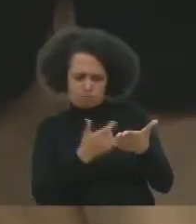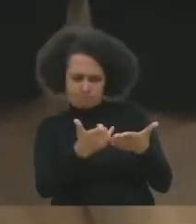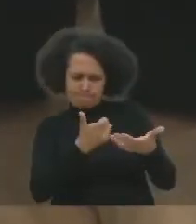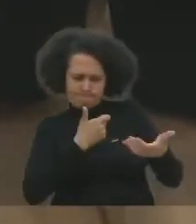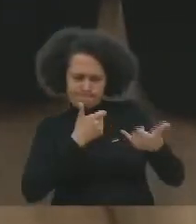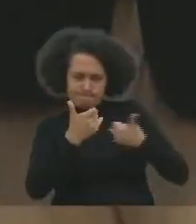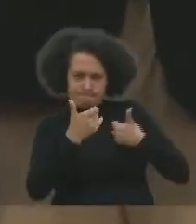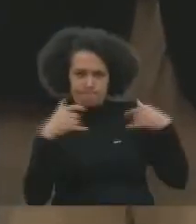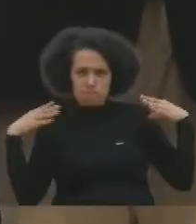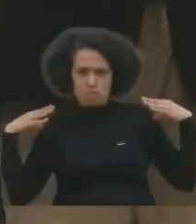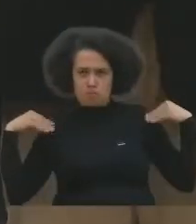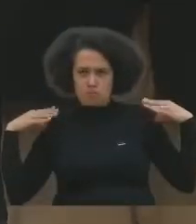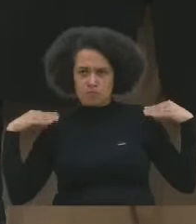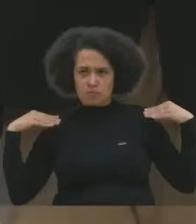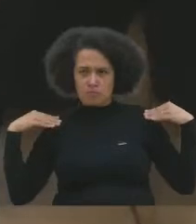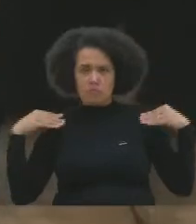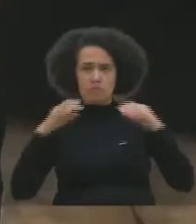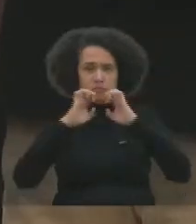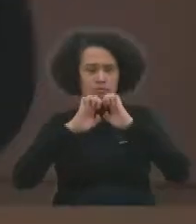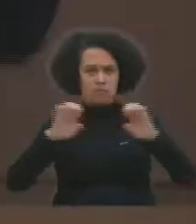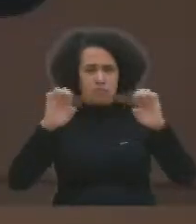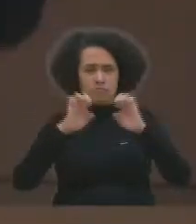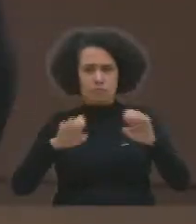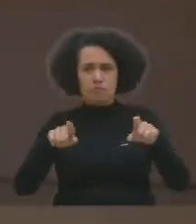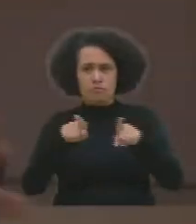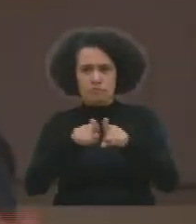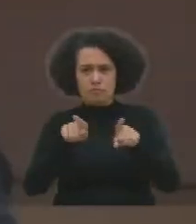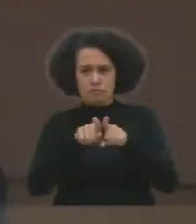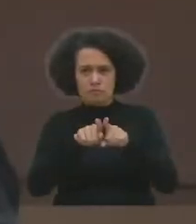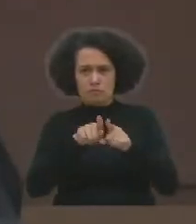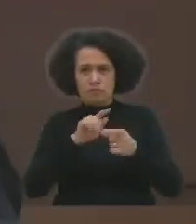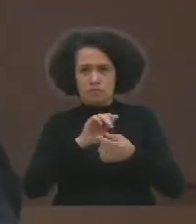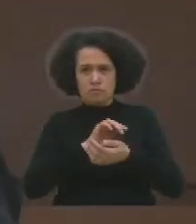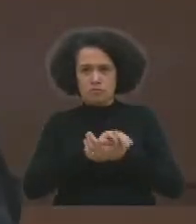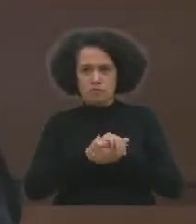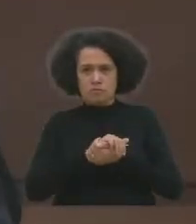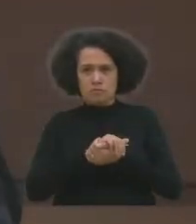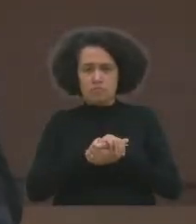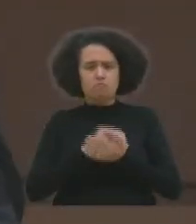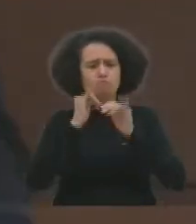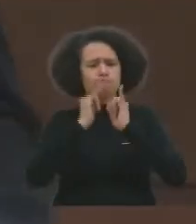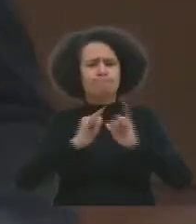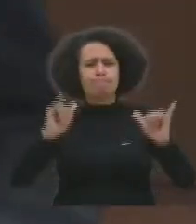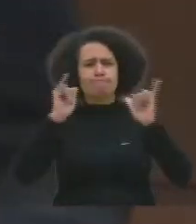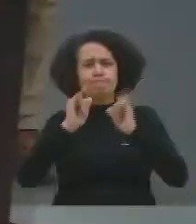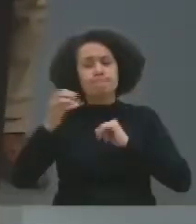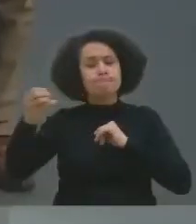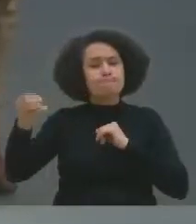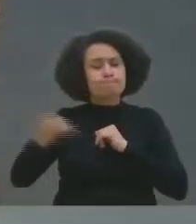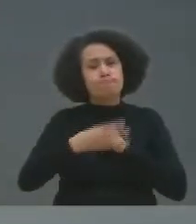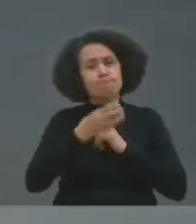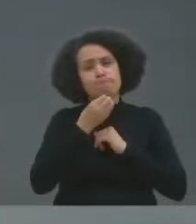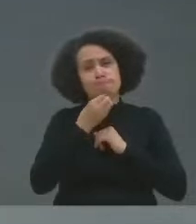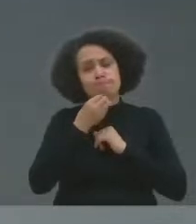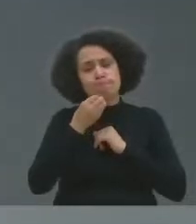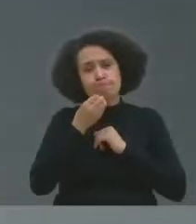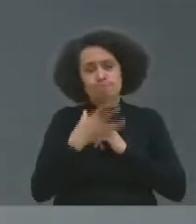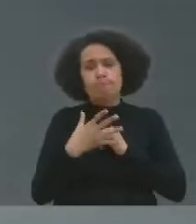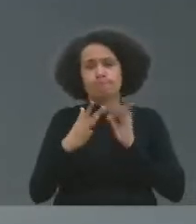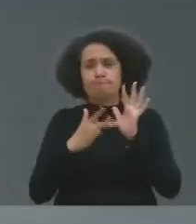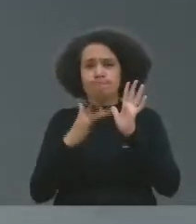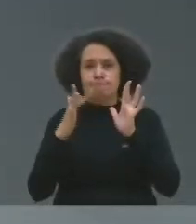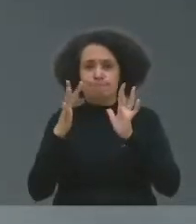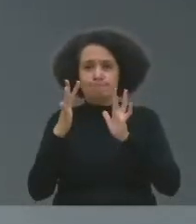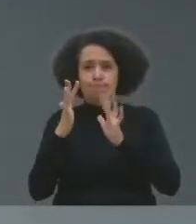anjos até mesmo evangelizam. By proclaiming the good news of Christ. Proclamando a boa nova de Cristo. His incarnation and